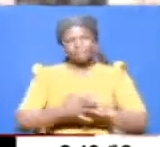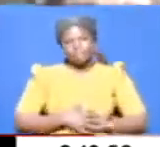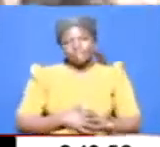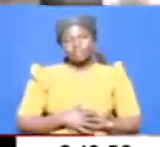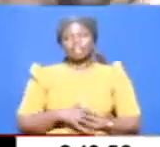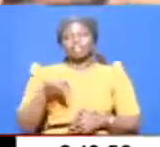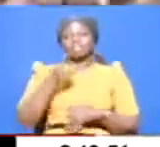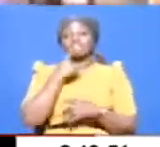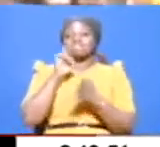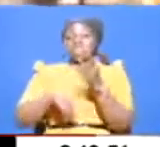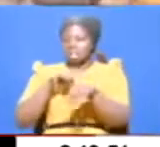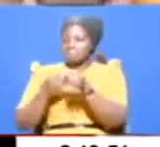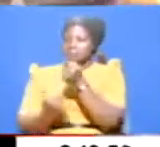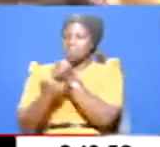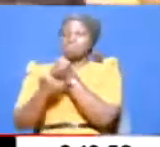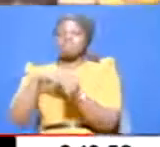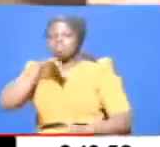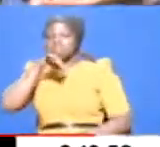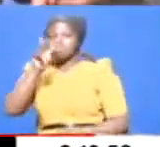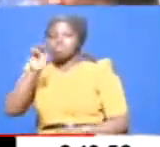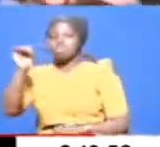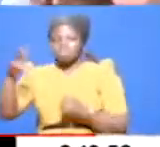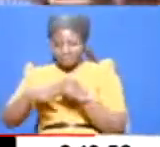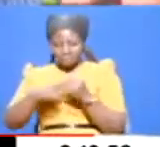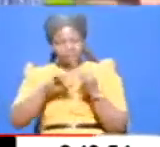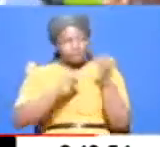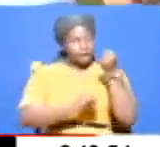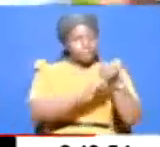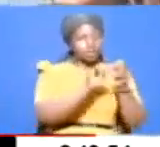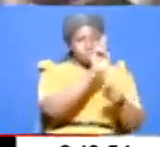Raila Odinga in 2007 and President Uhuru Kenyatta in